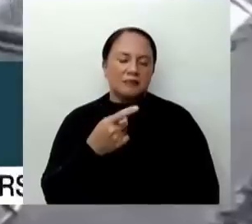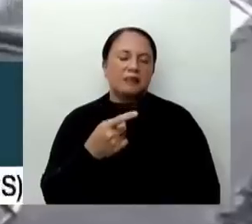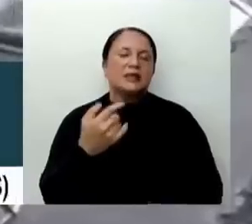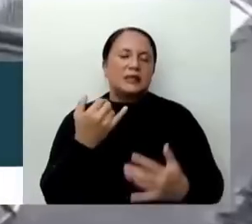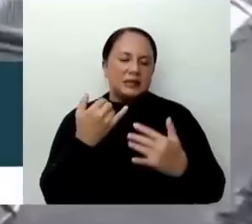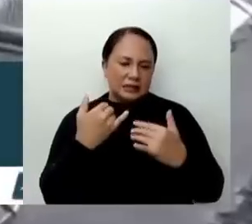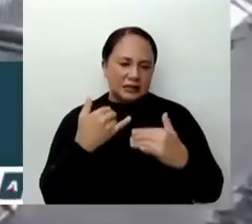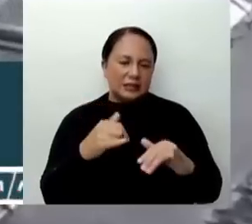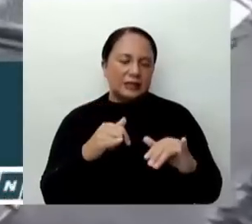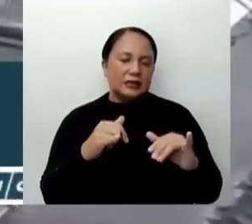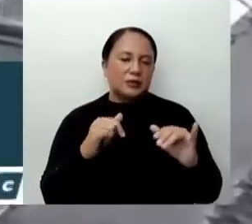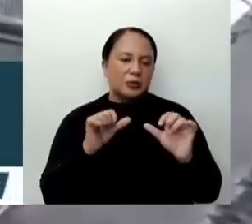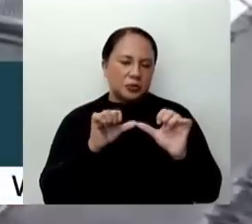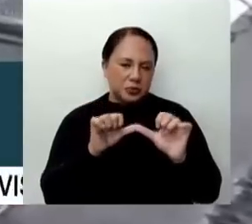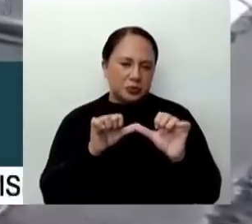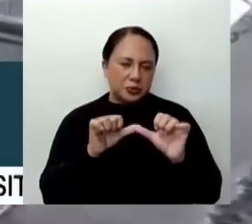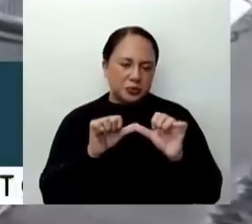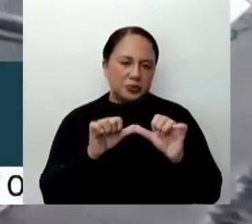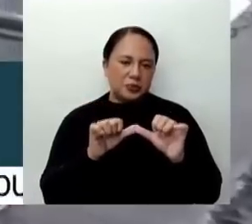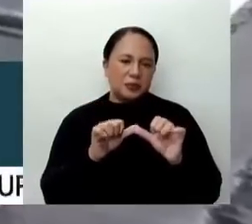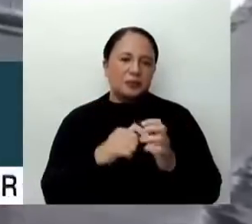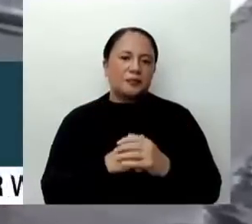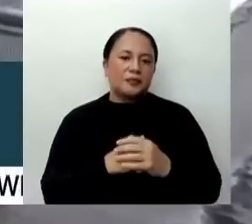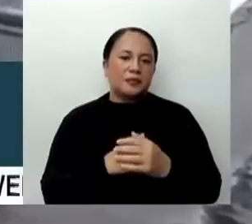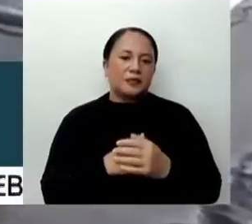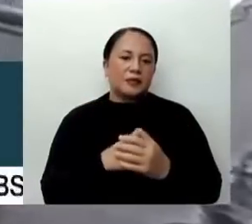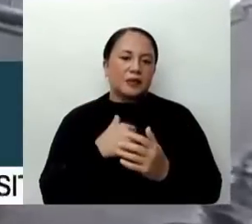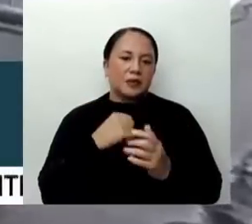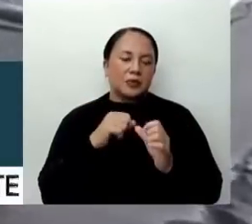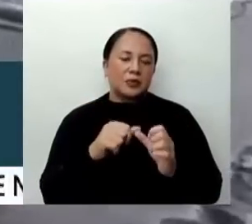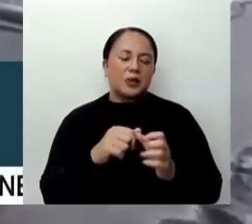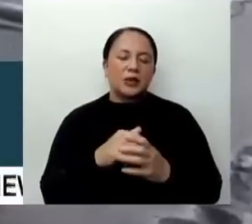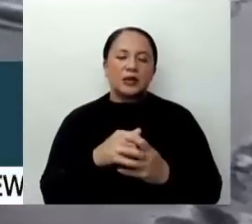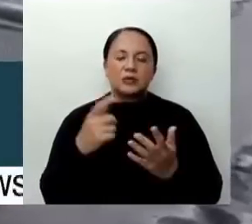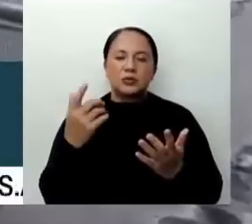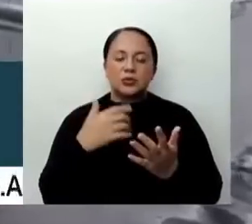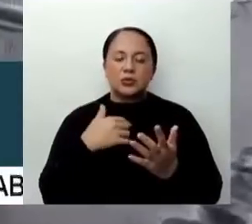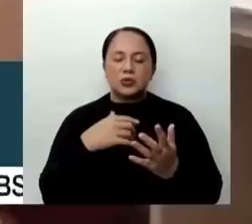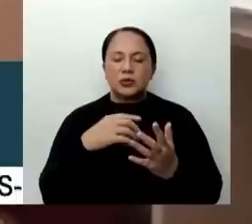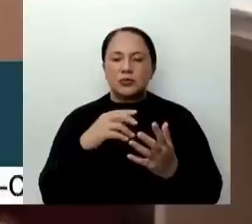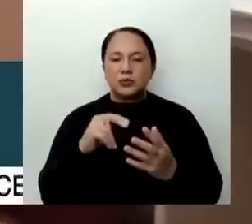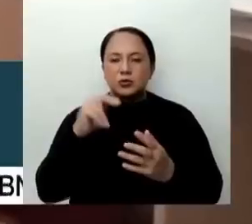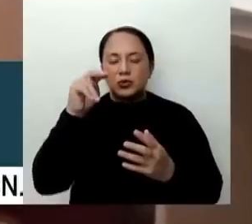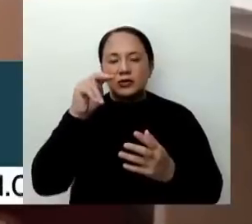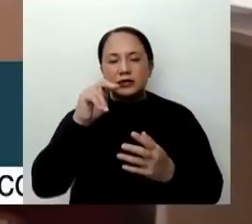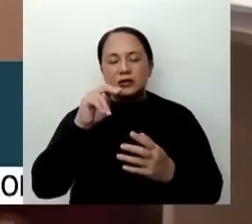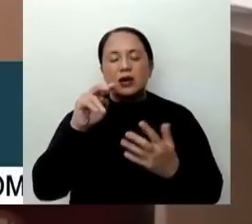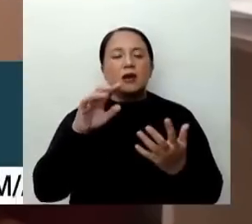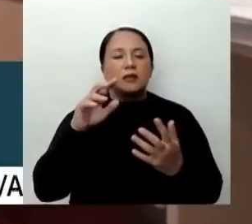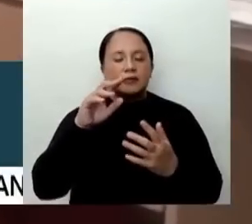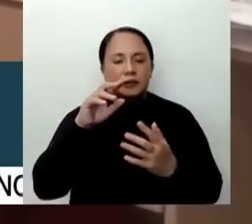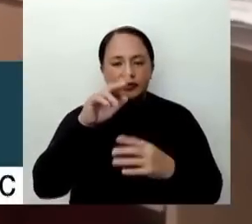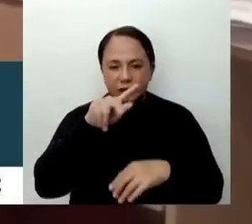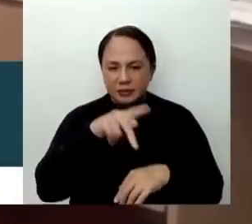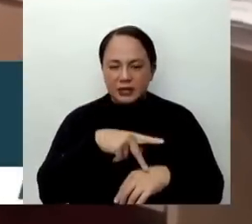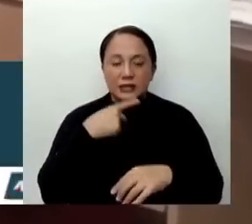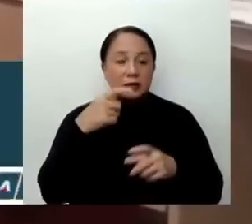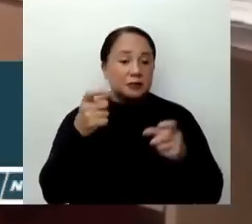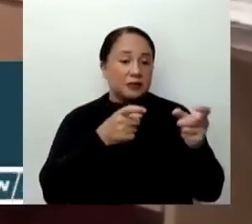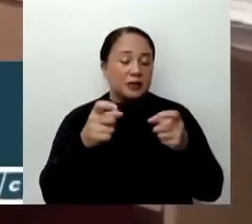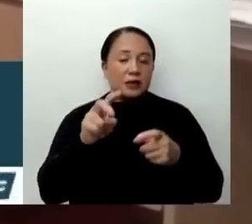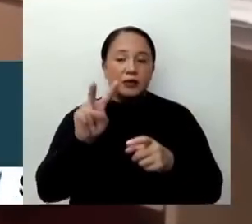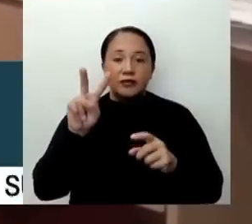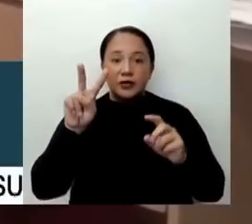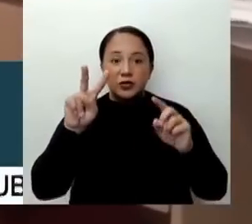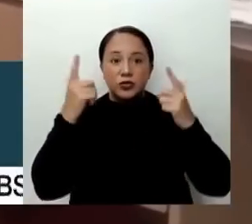Luzon, continues amid the threat of Typhoon Mawar in the northeastern Philippines. But the management of Victory Liner,